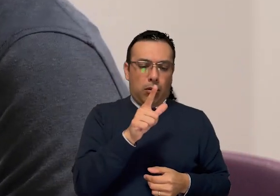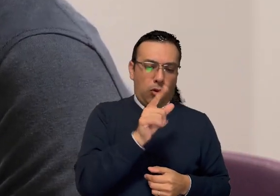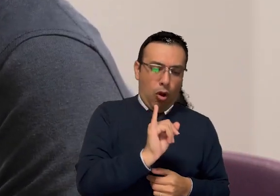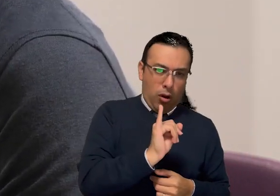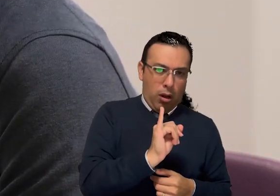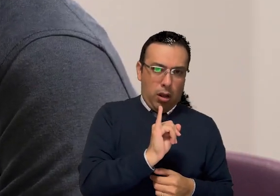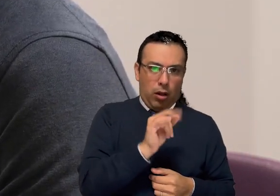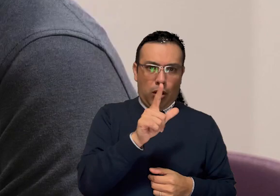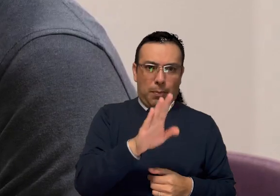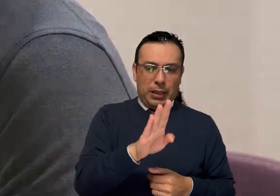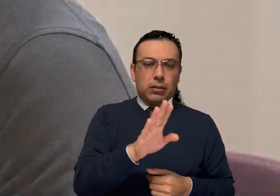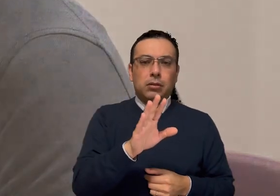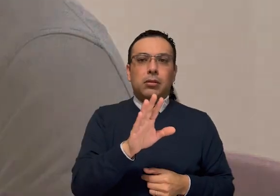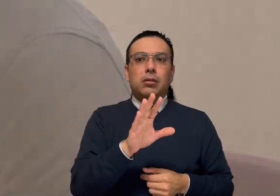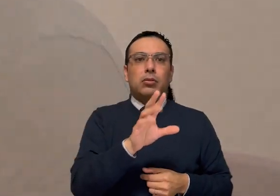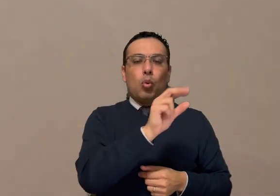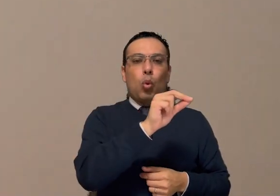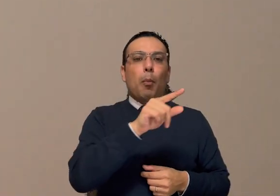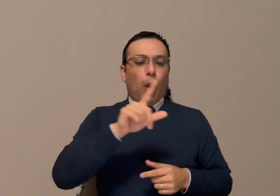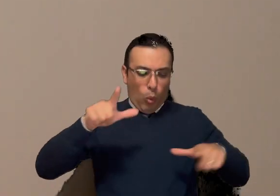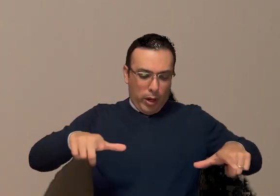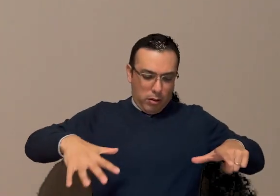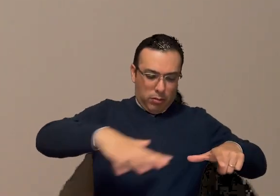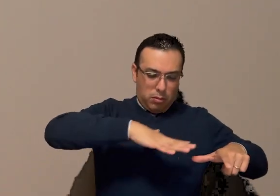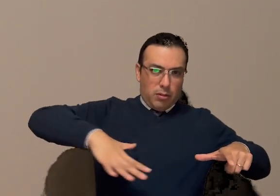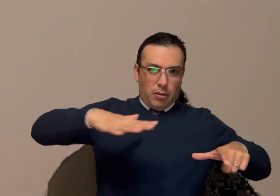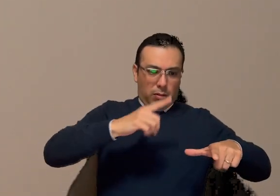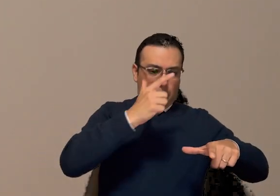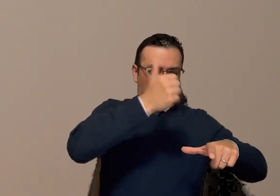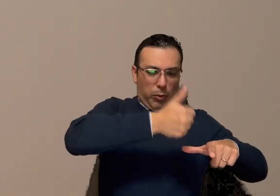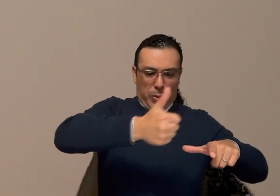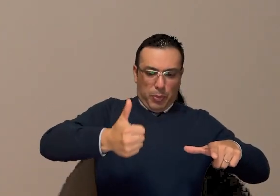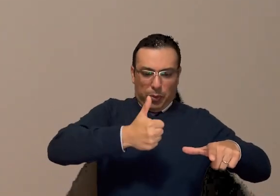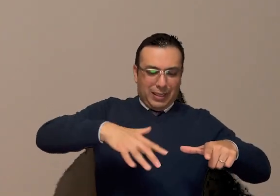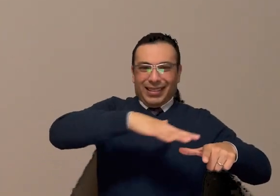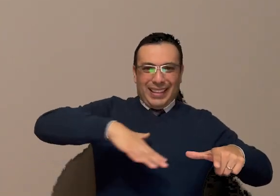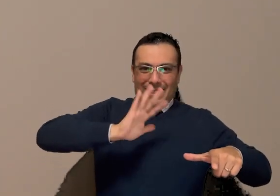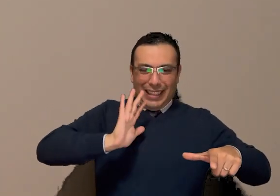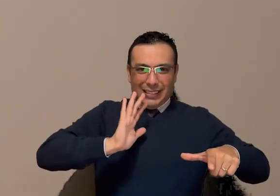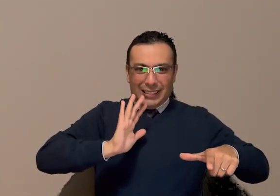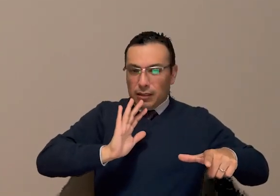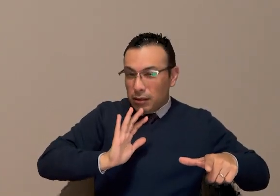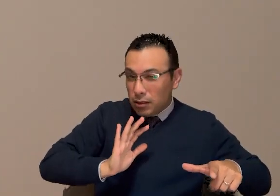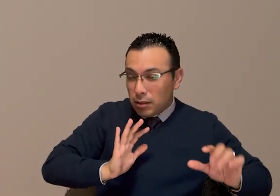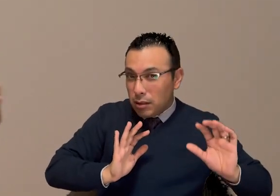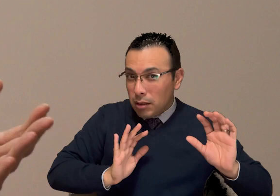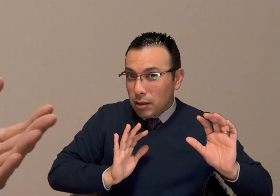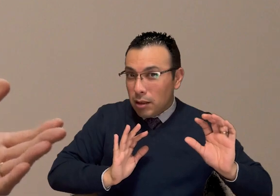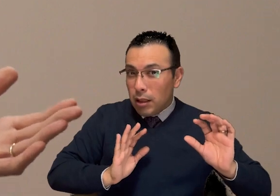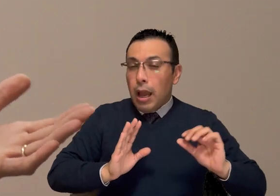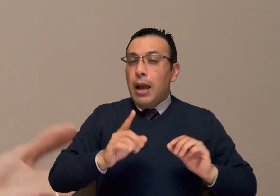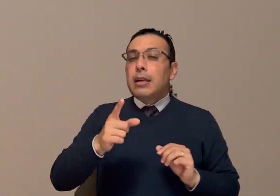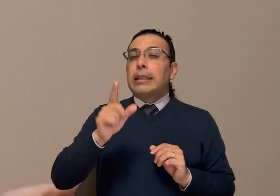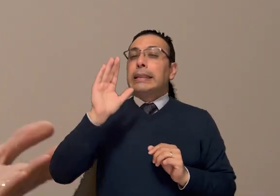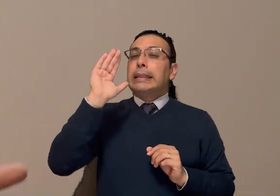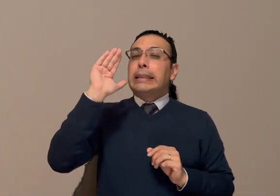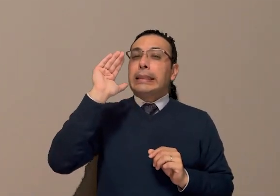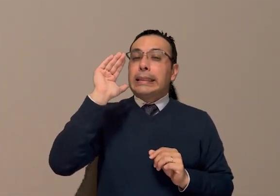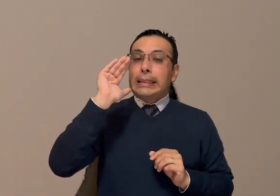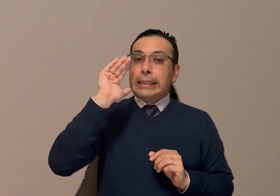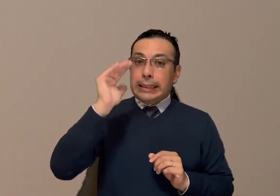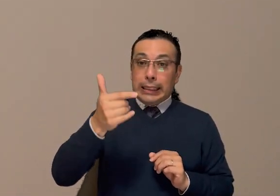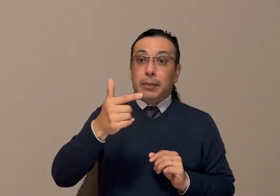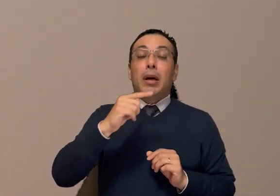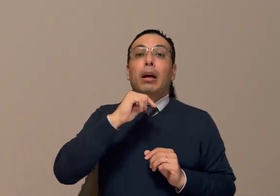I don't think it necessarily was as drastic as completely reducing oxygen levels, and I think it's more focused on how they could predict